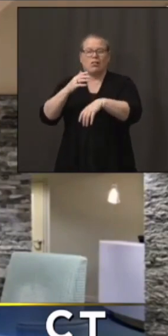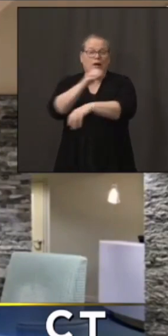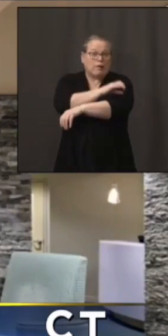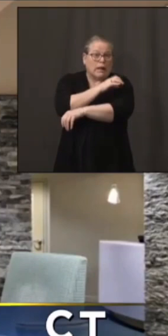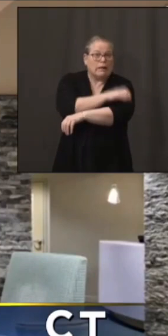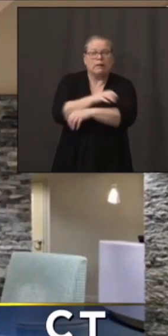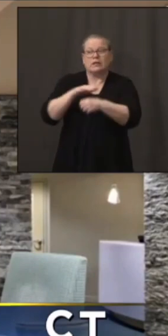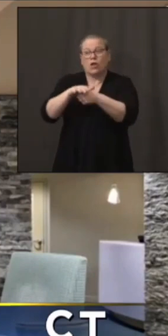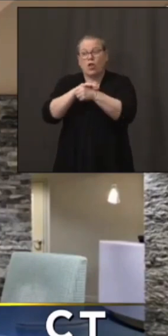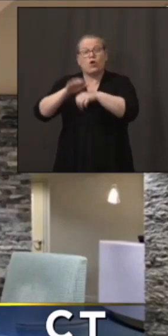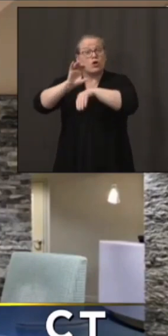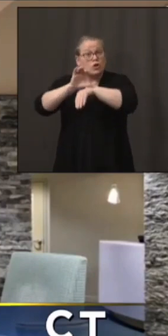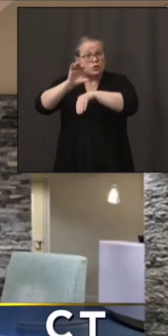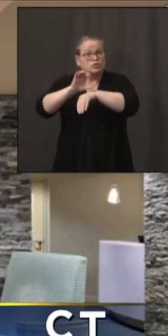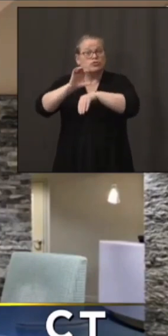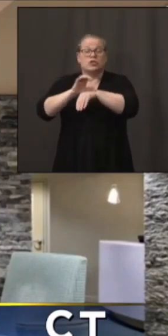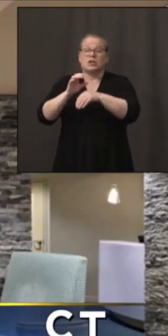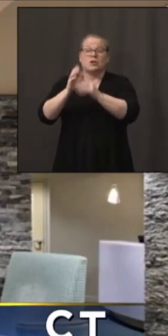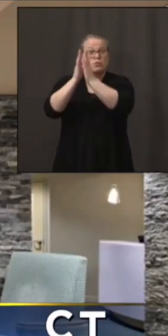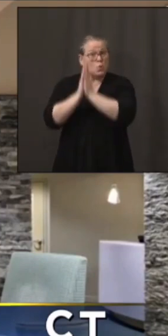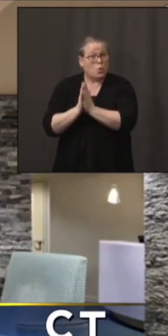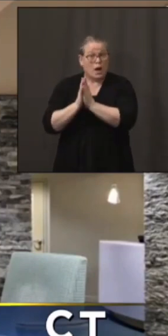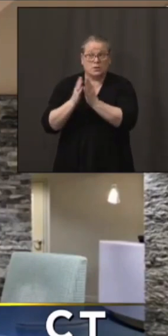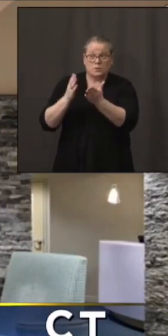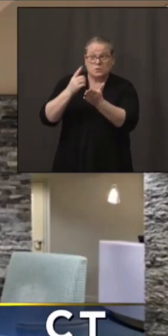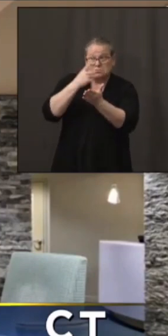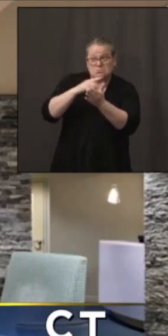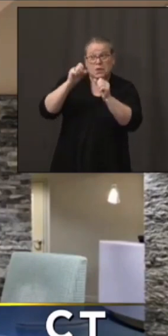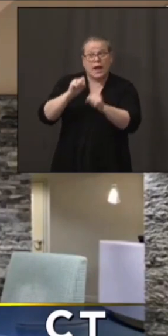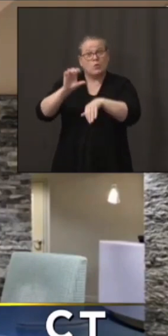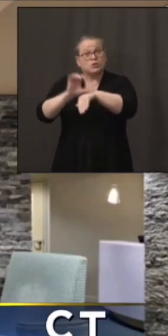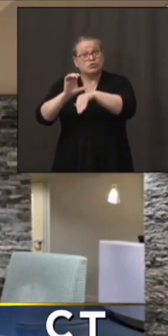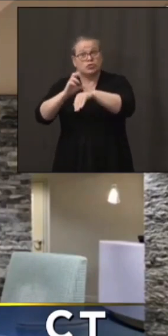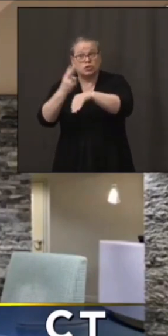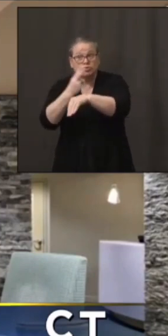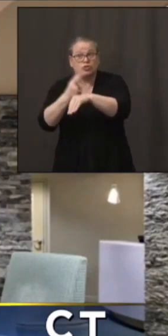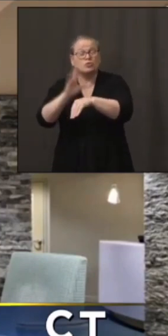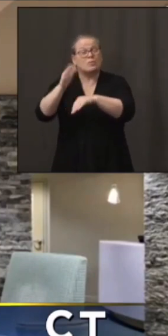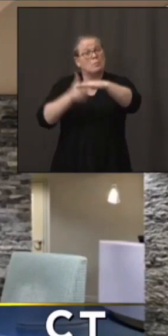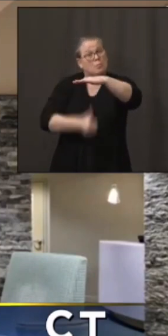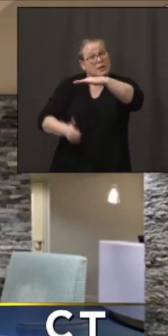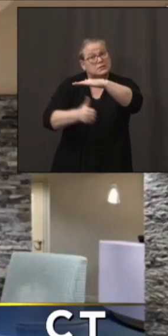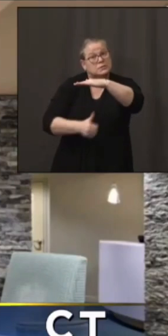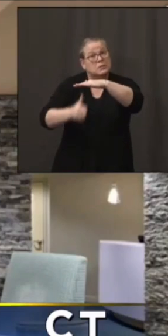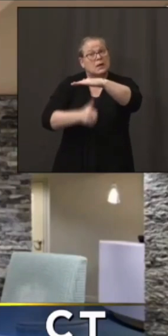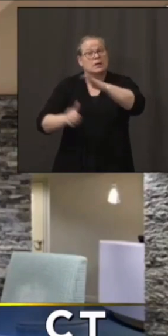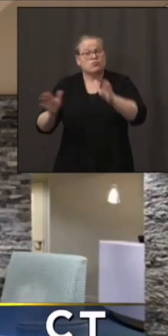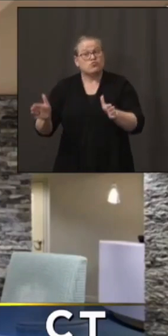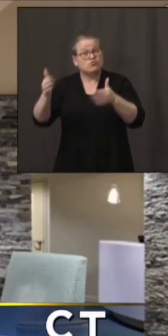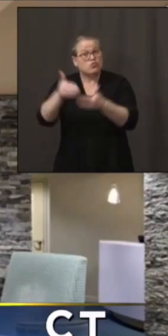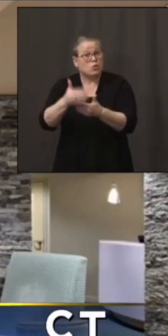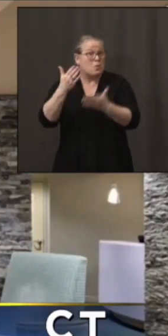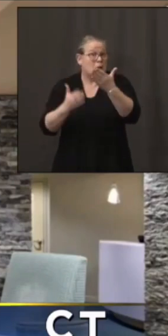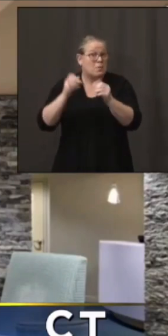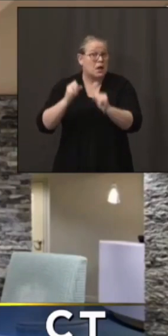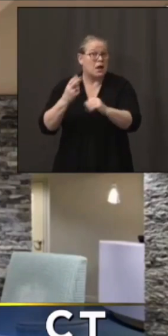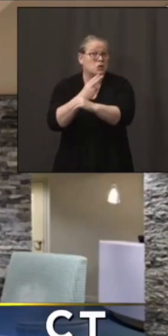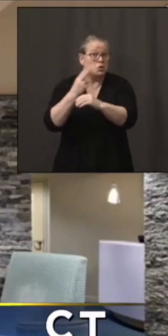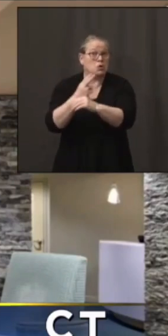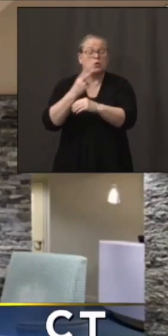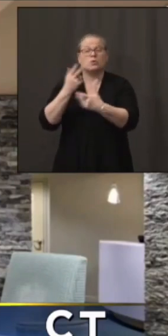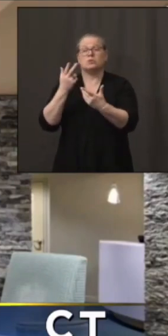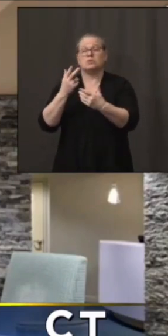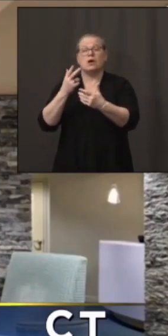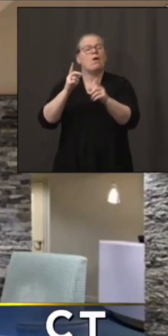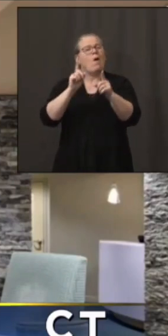could use local churches, church basements, at least to work with the clergy